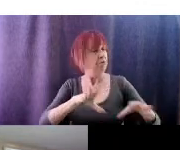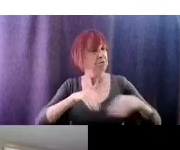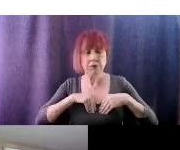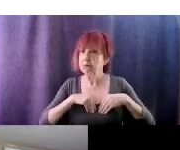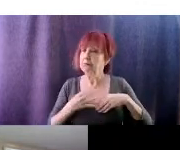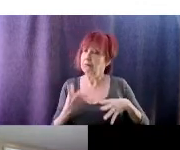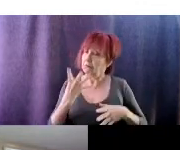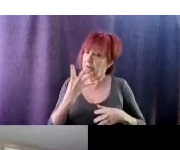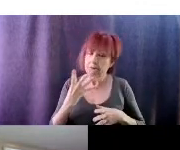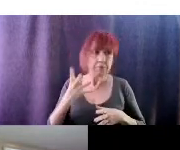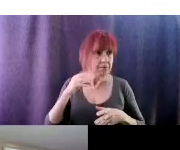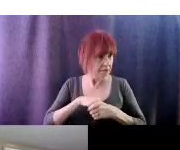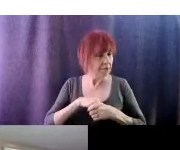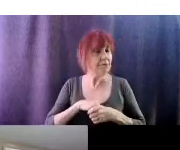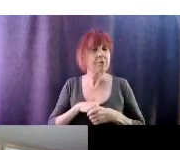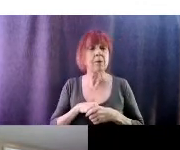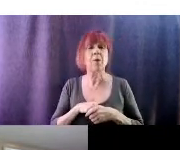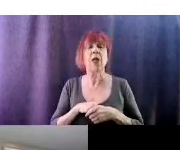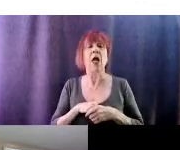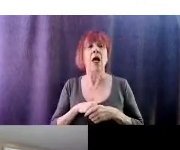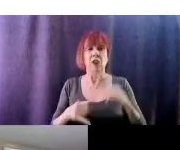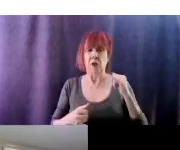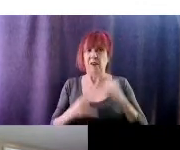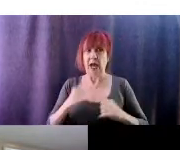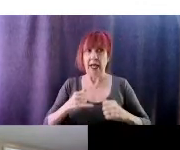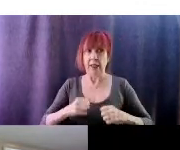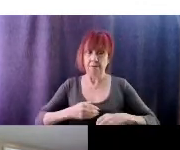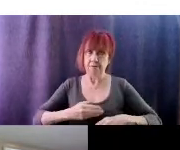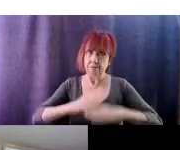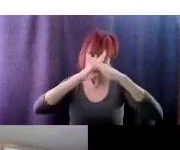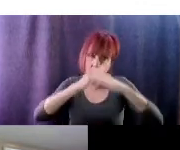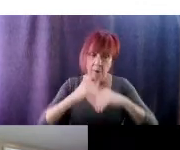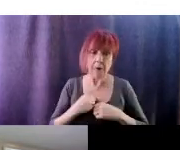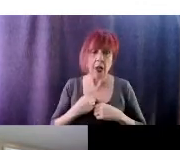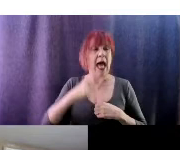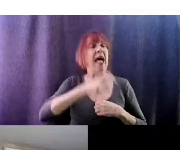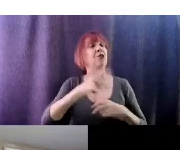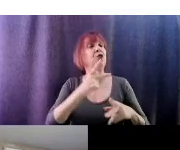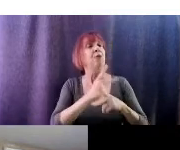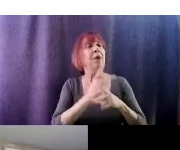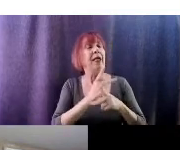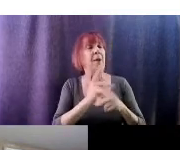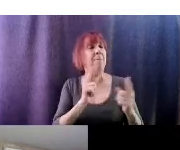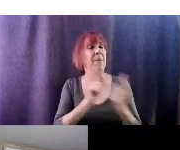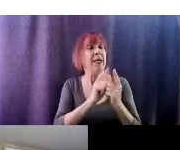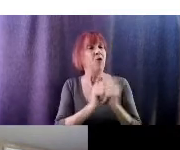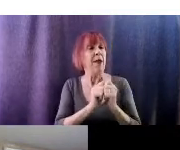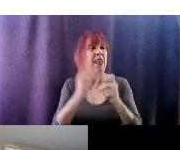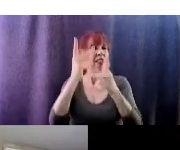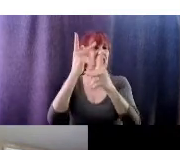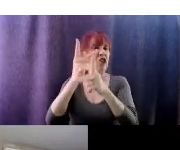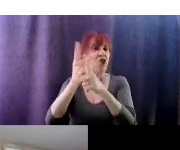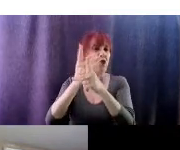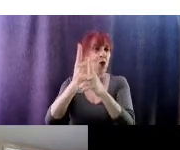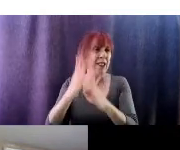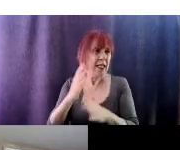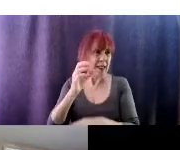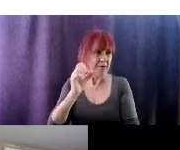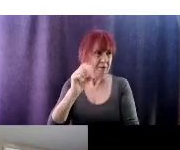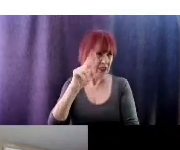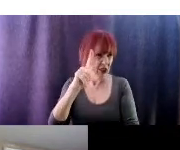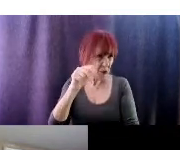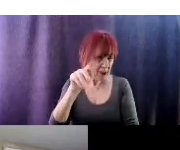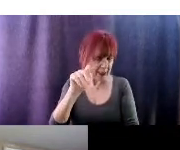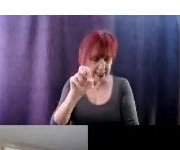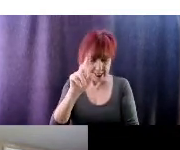final hurdle that we had to do was we had a meeting with the superintendent to get his approval to go forward. Well, when we sat there and we